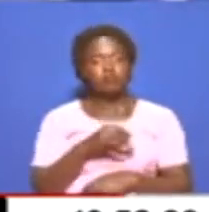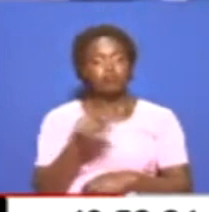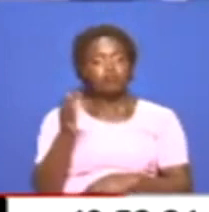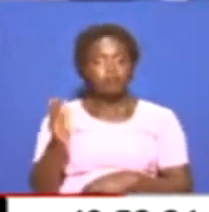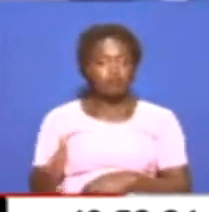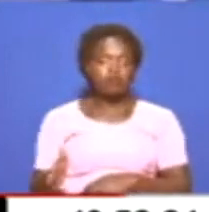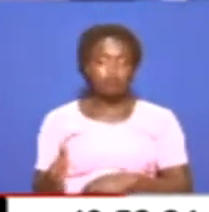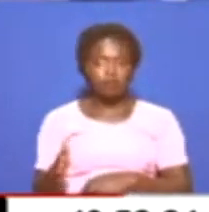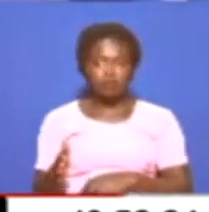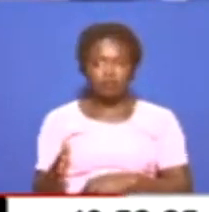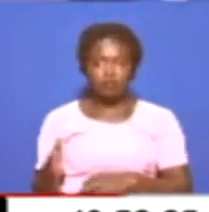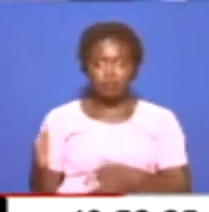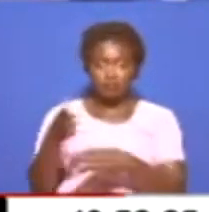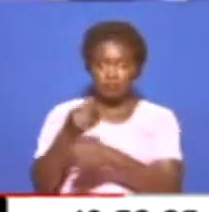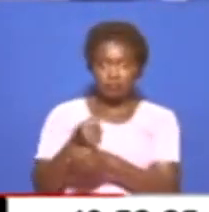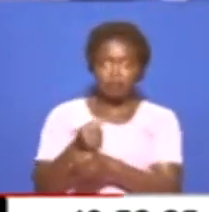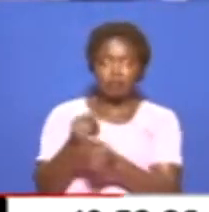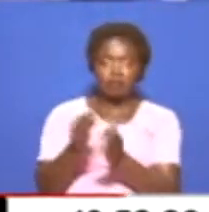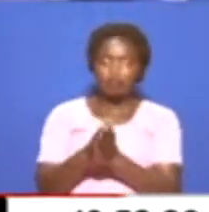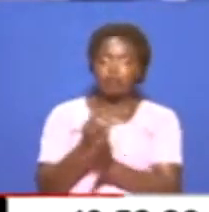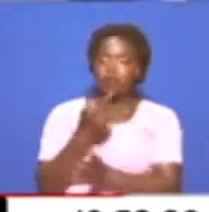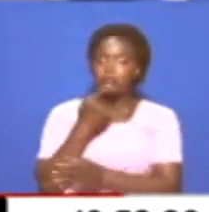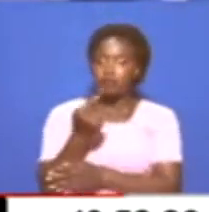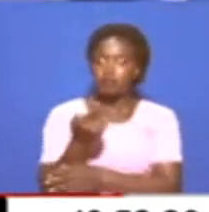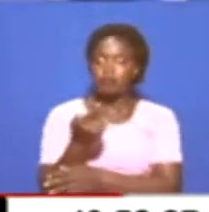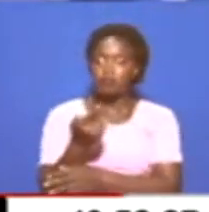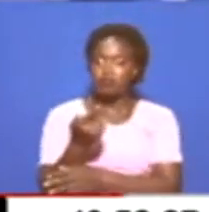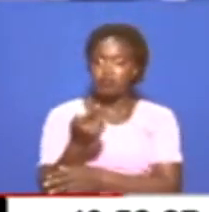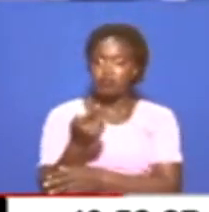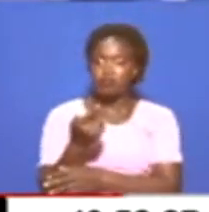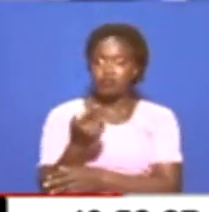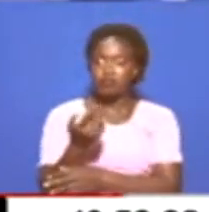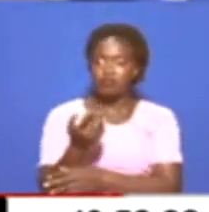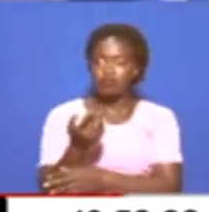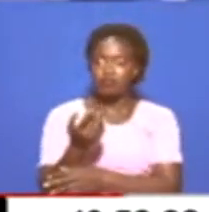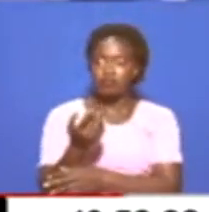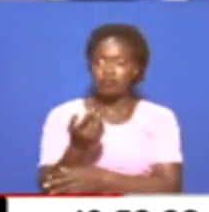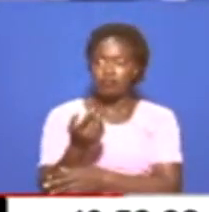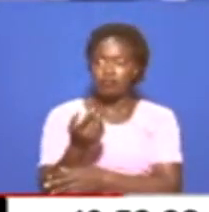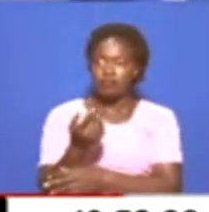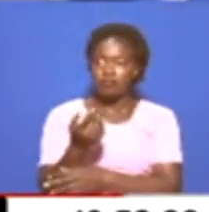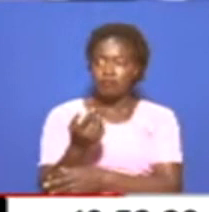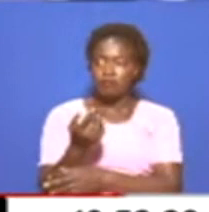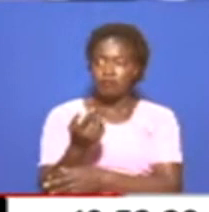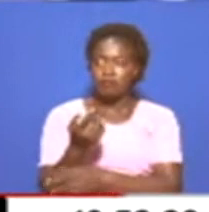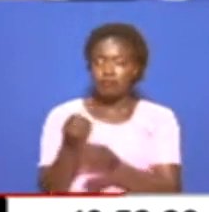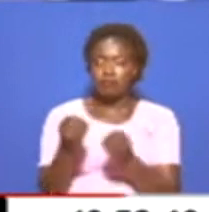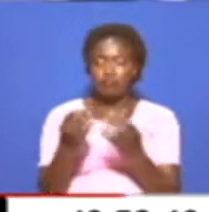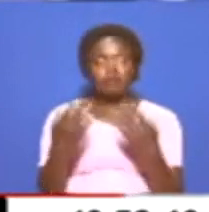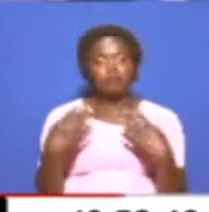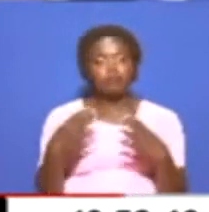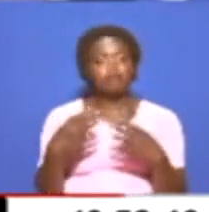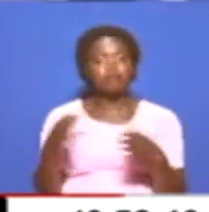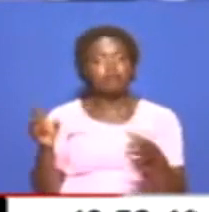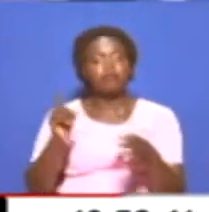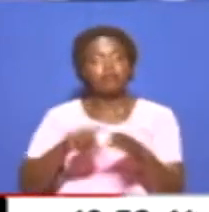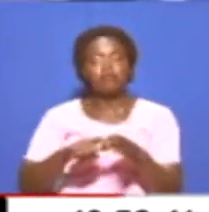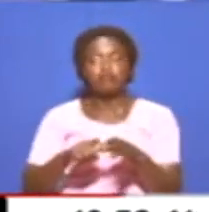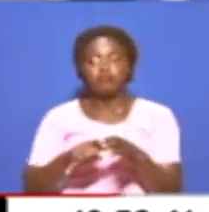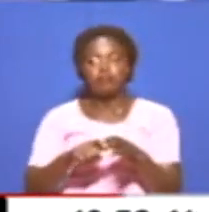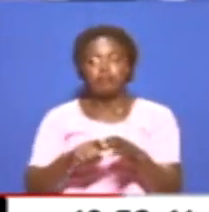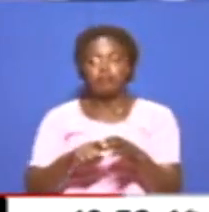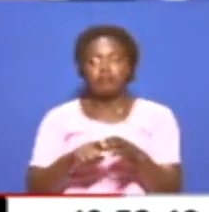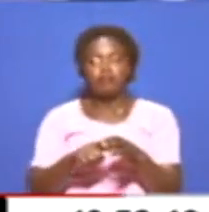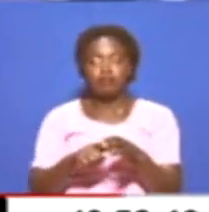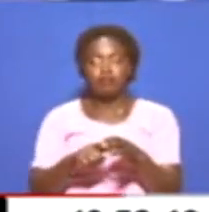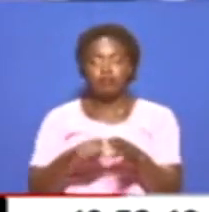our alliance. Mm-hmm. And I can assure you, my brother, that many people will be joining the